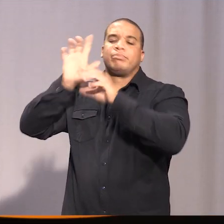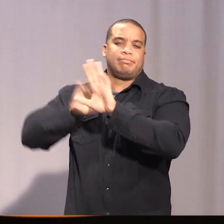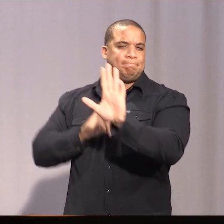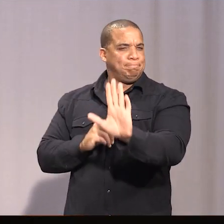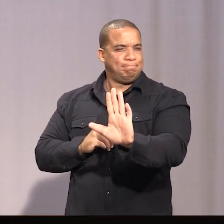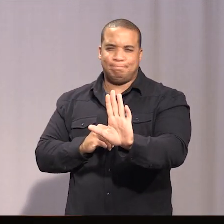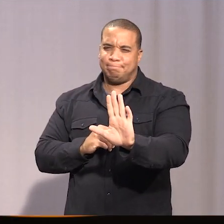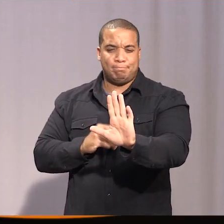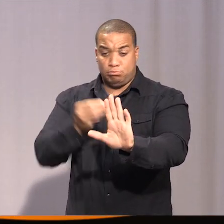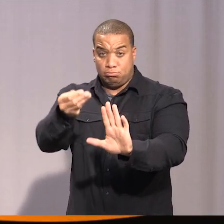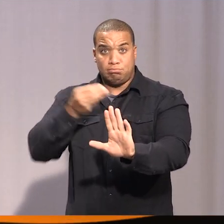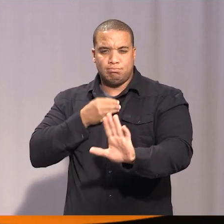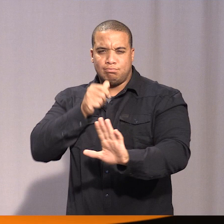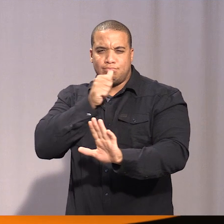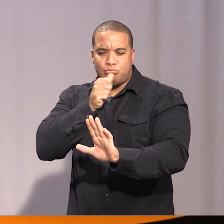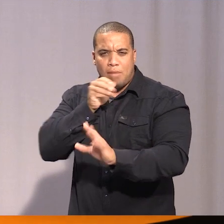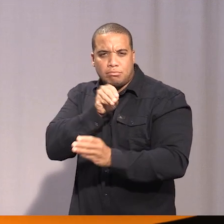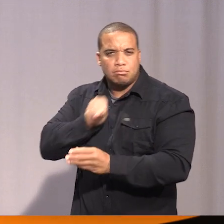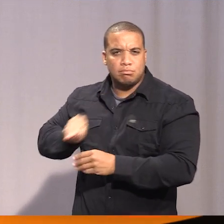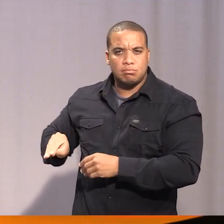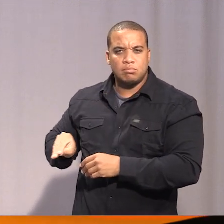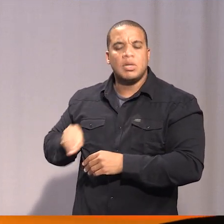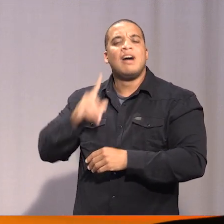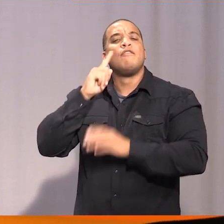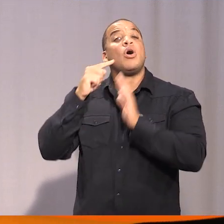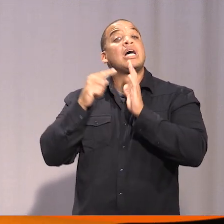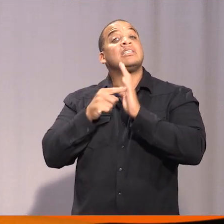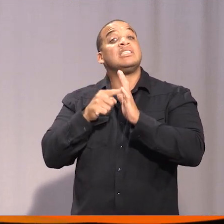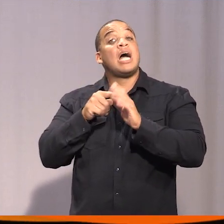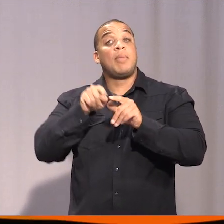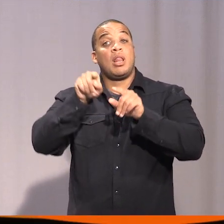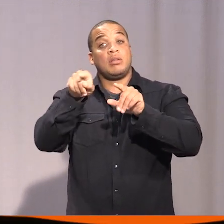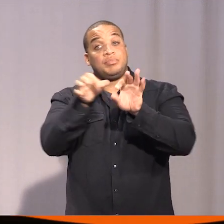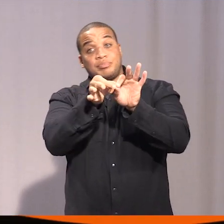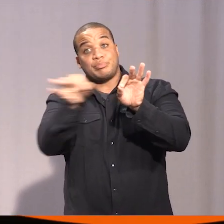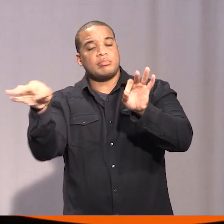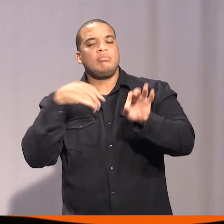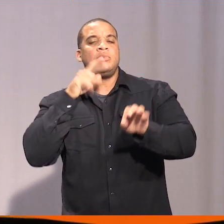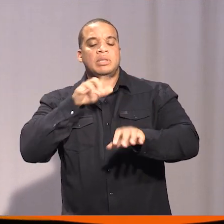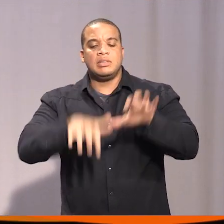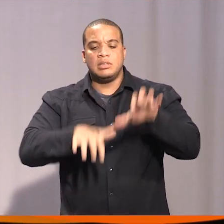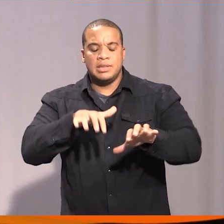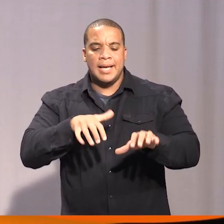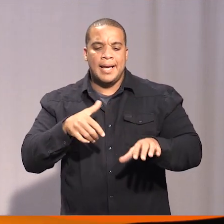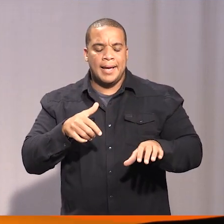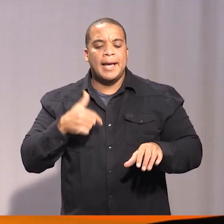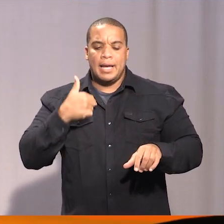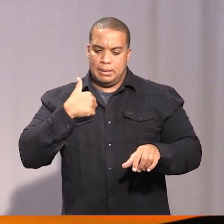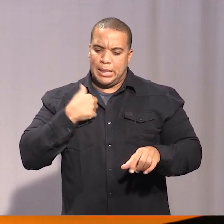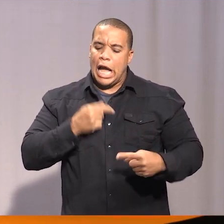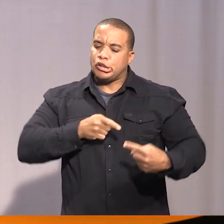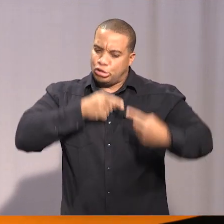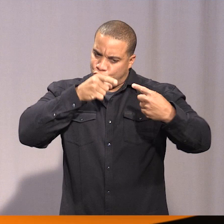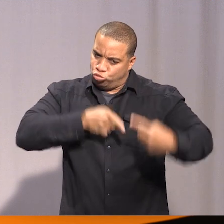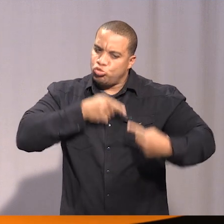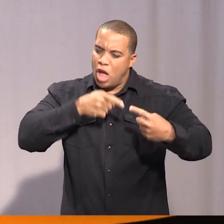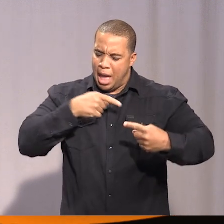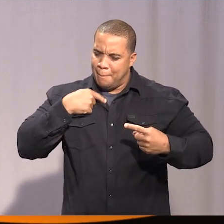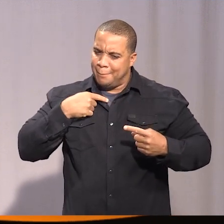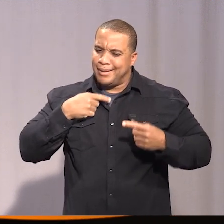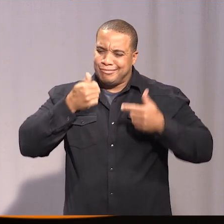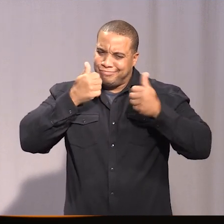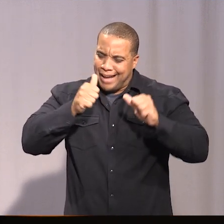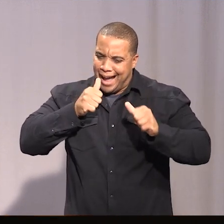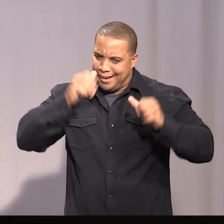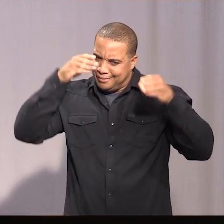note that. As an example, I'm just going to type, struggle with focusing on